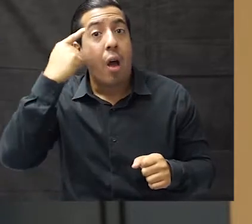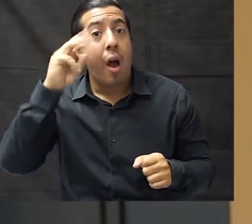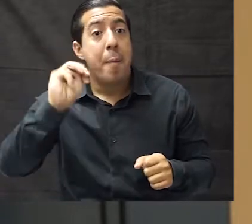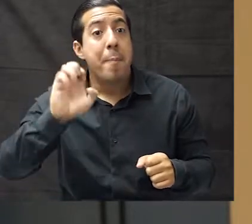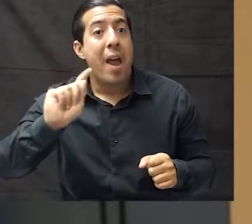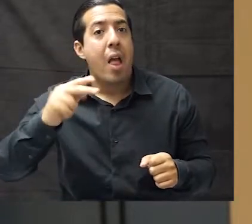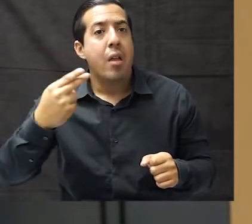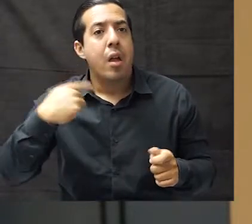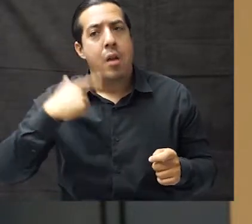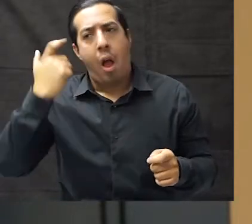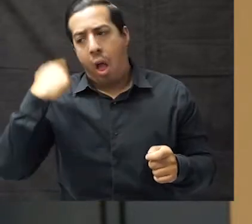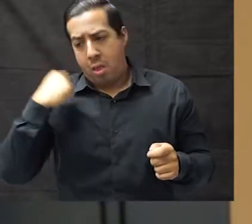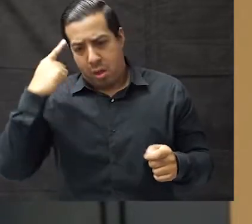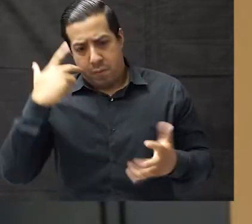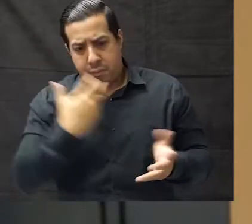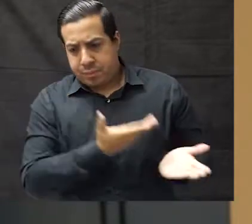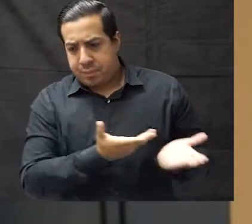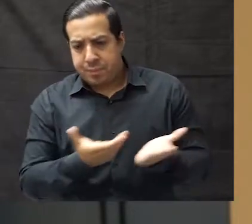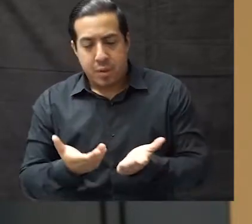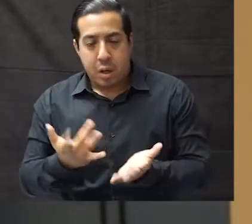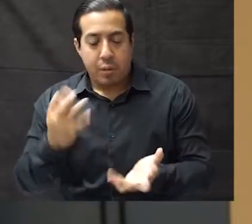We've since seen it about 5 more times.